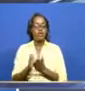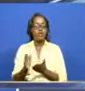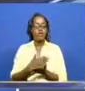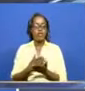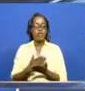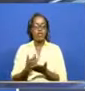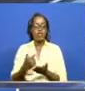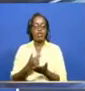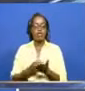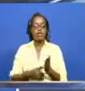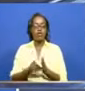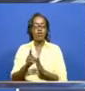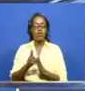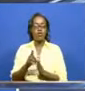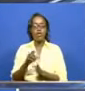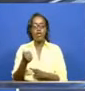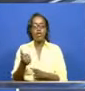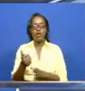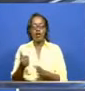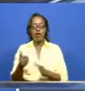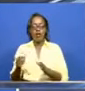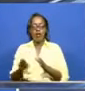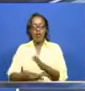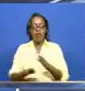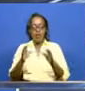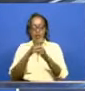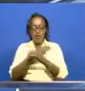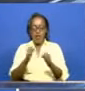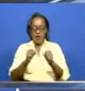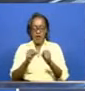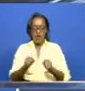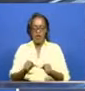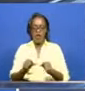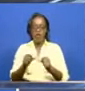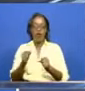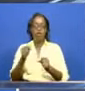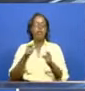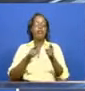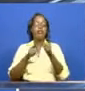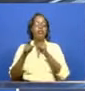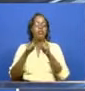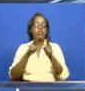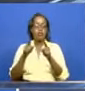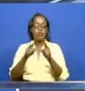as Deputy President William Ruto there continues with his tour of the region.